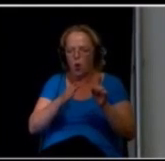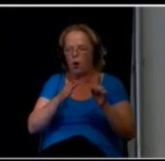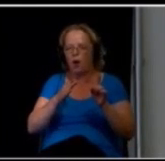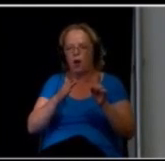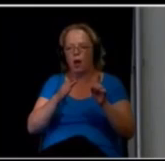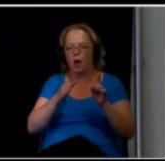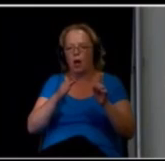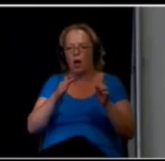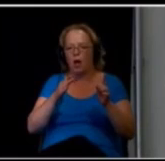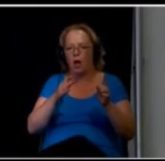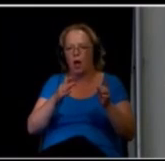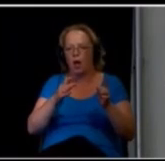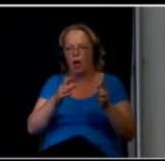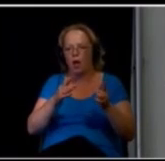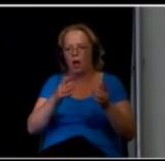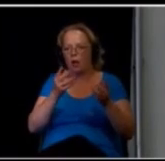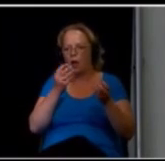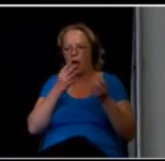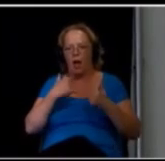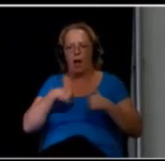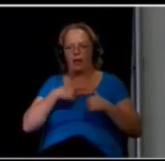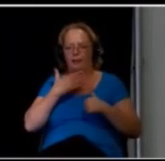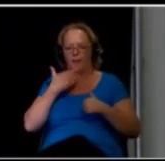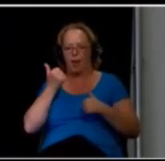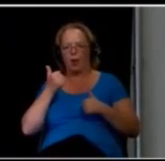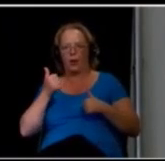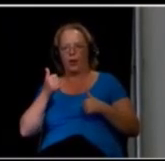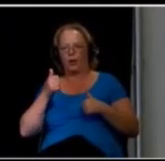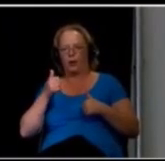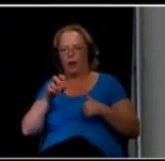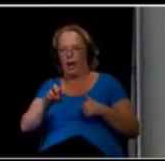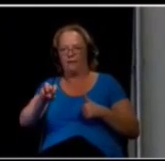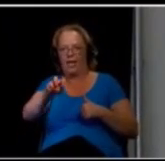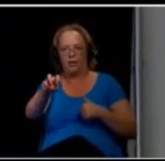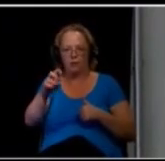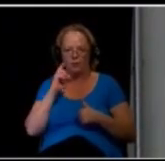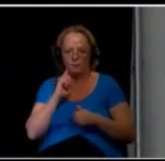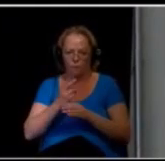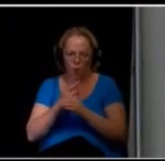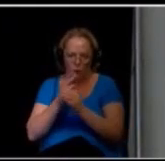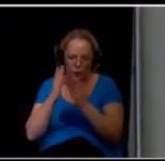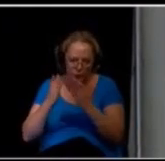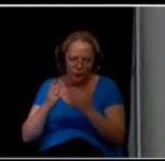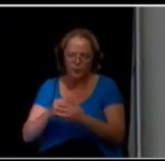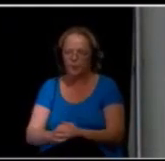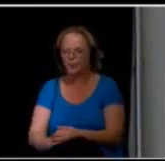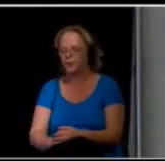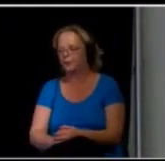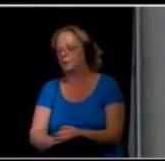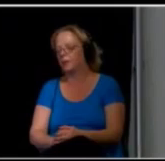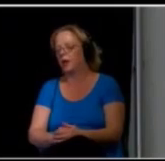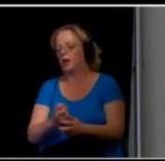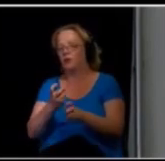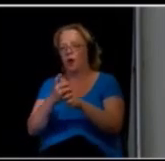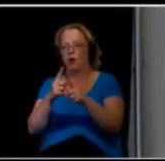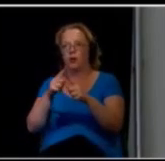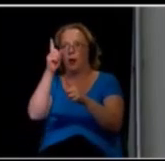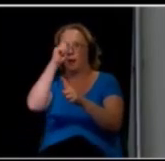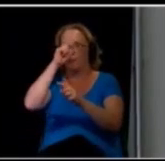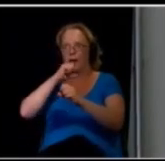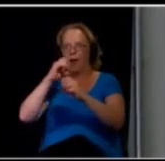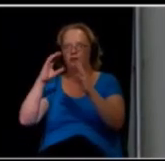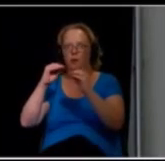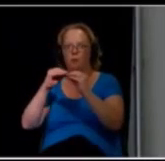to give better navigation to users. But it's hard to imagine much more than that,